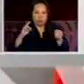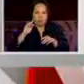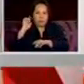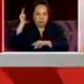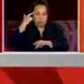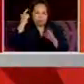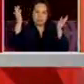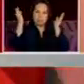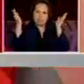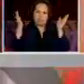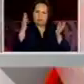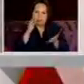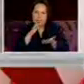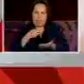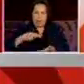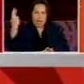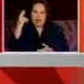highest ethical standards.